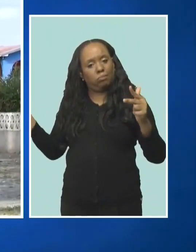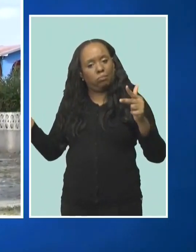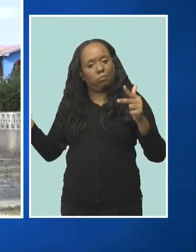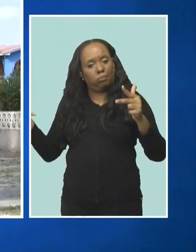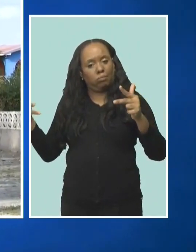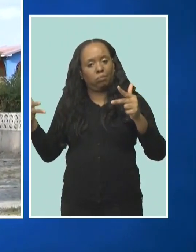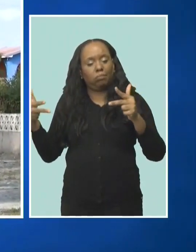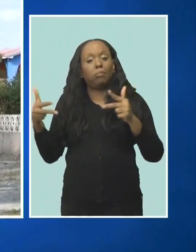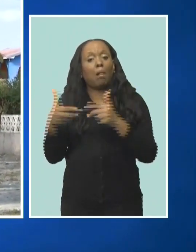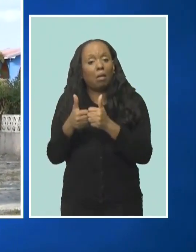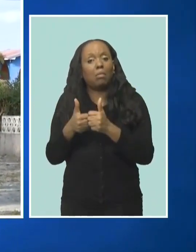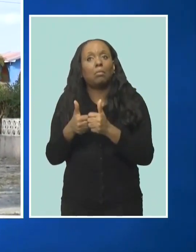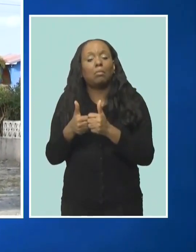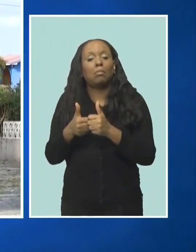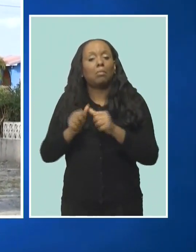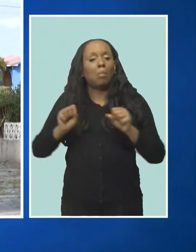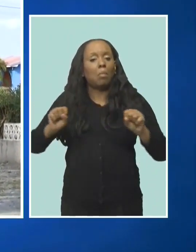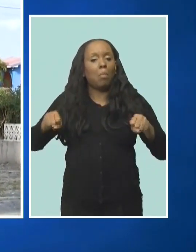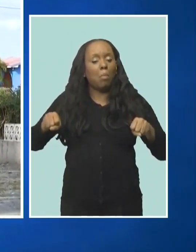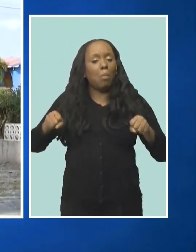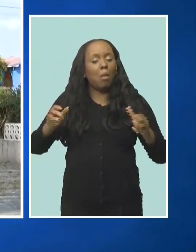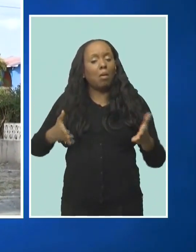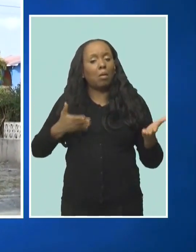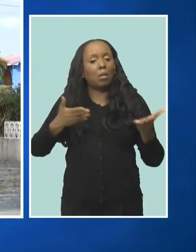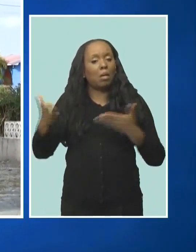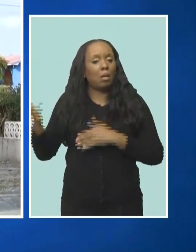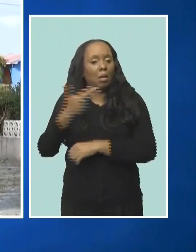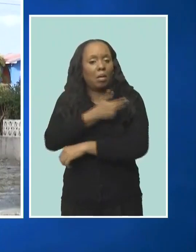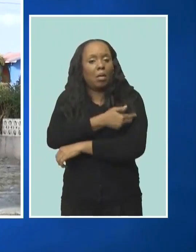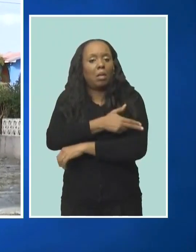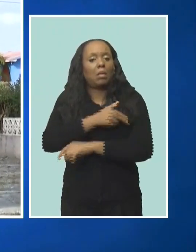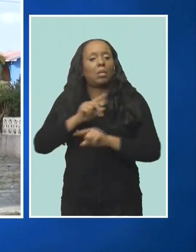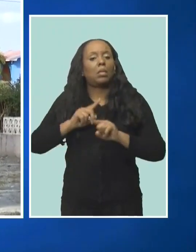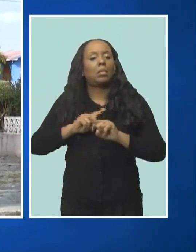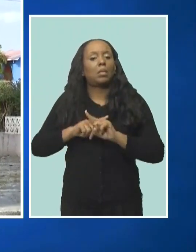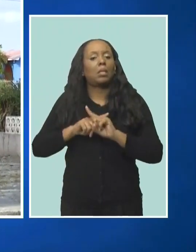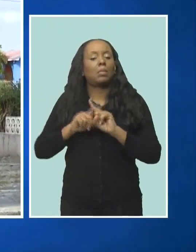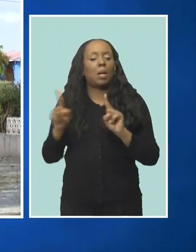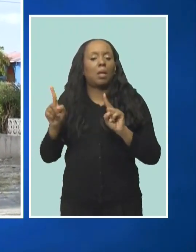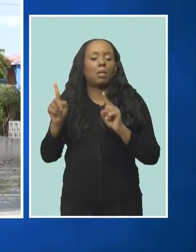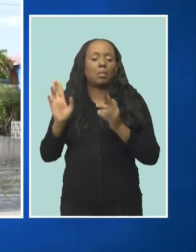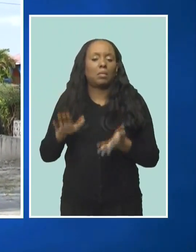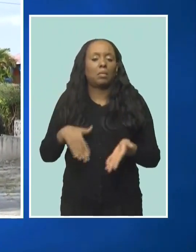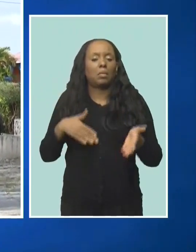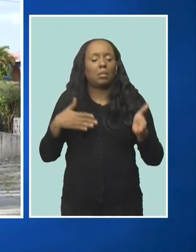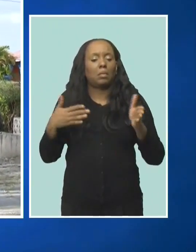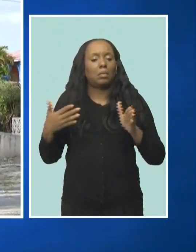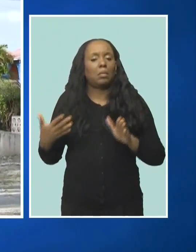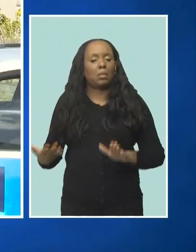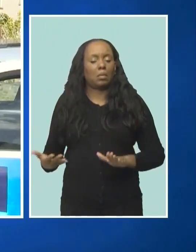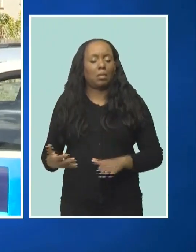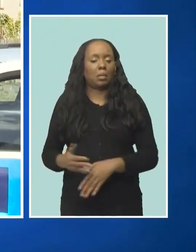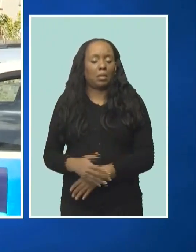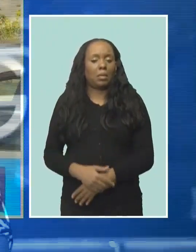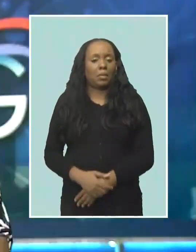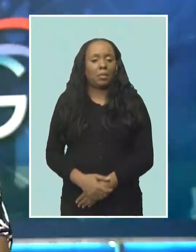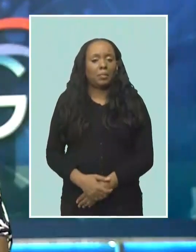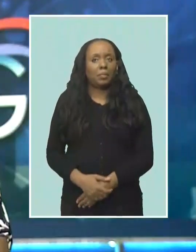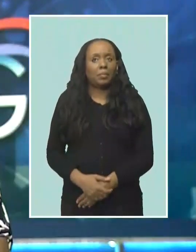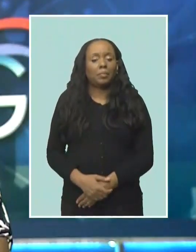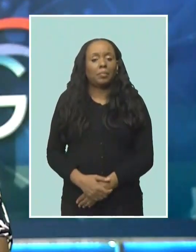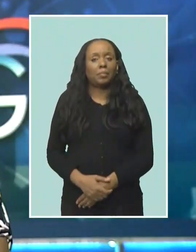occurred. The injured motorcyclist was taken to the Queen Elizabeth Hospital by ambulance, where he succumbed to his injuries.